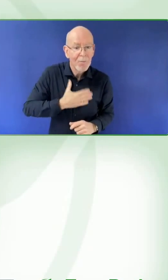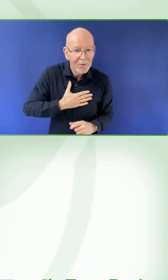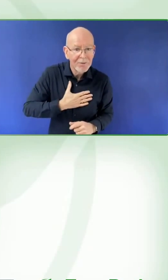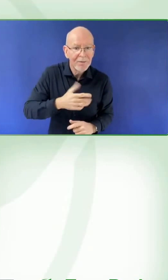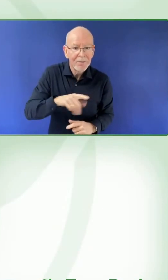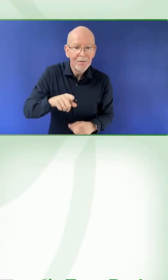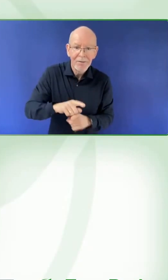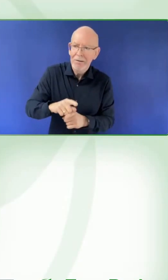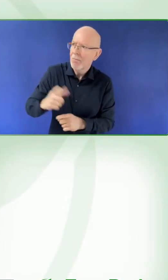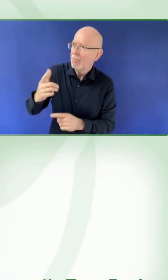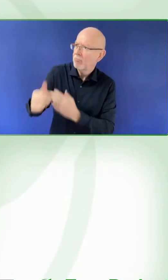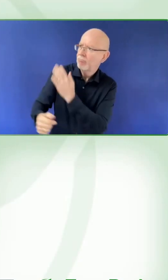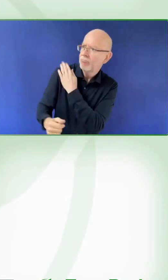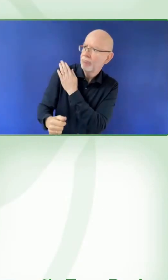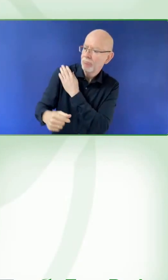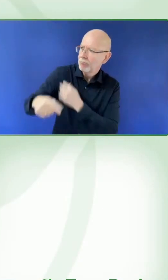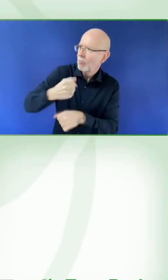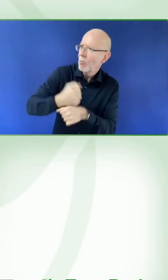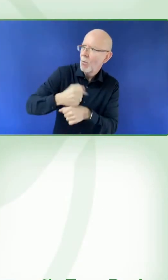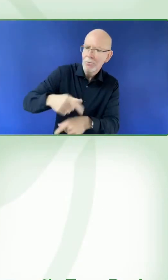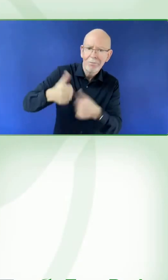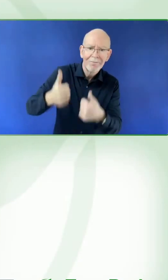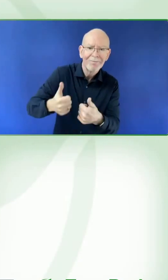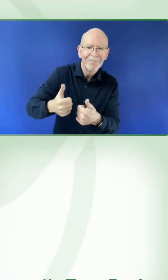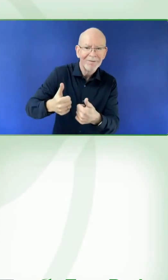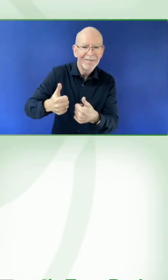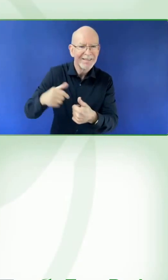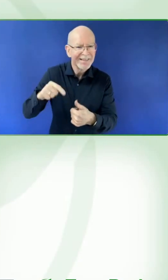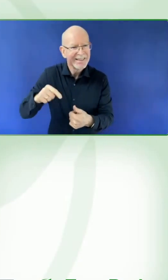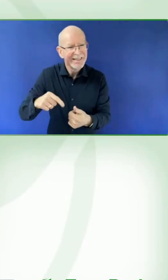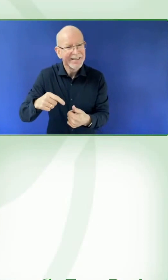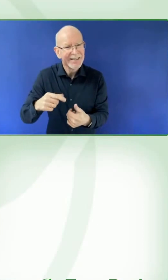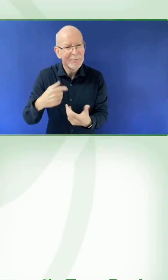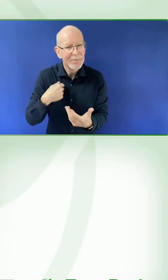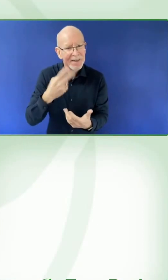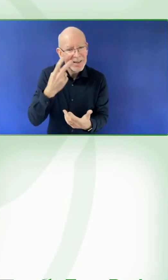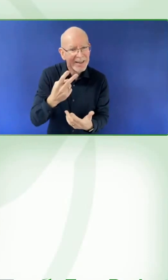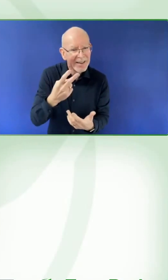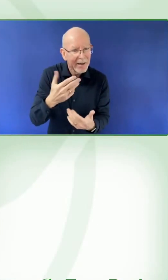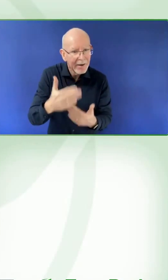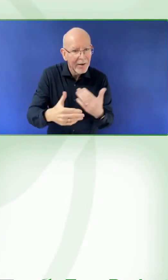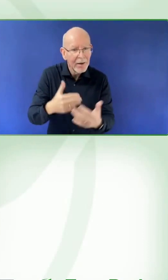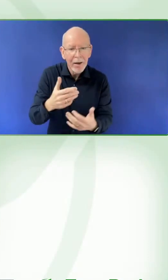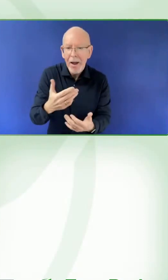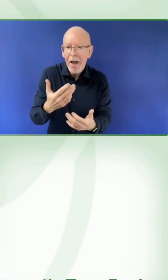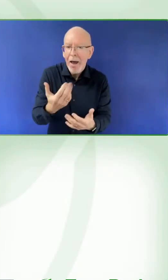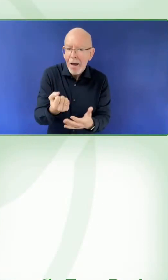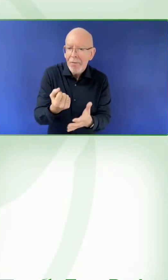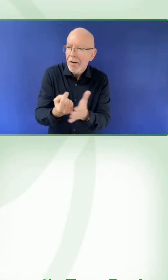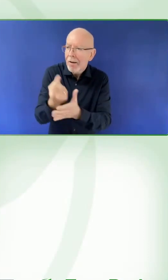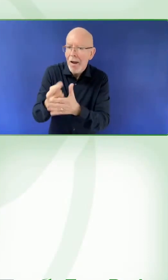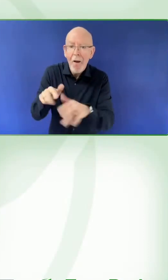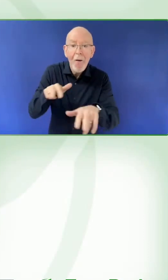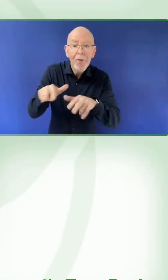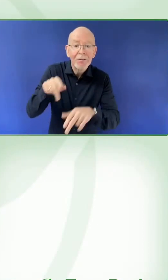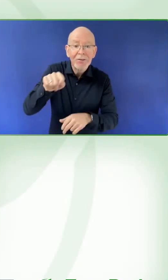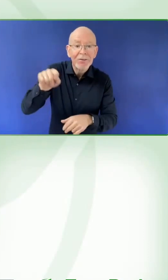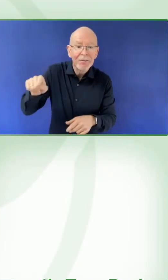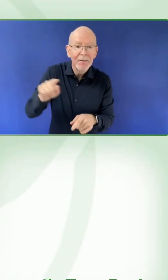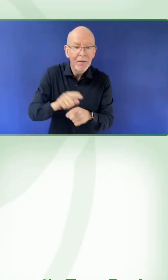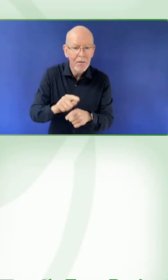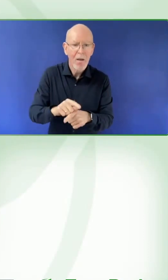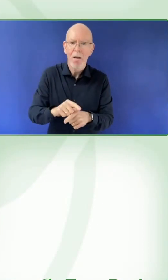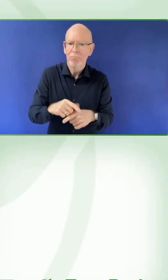properly. So yeah, that's another interesting barrier I think we've had. Thanks, Izzy. That was a great